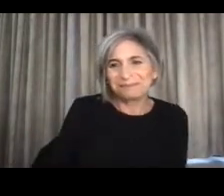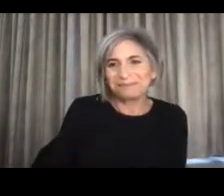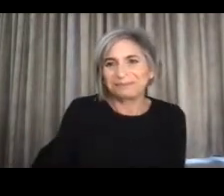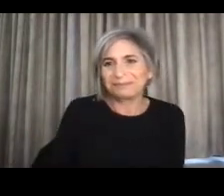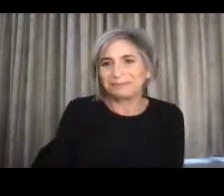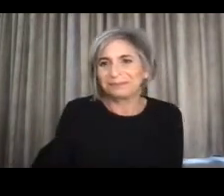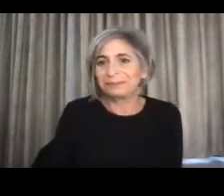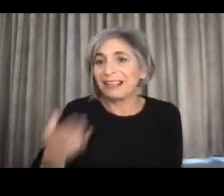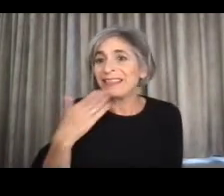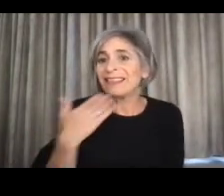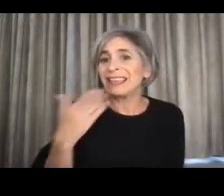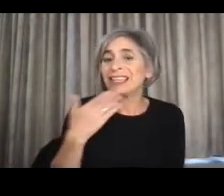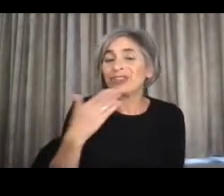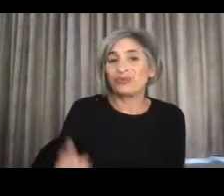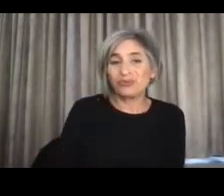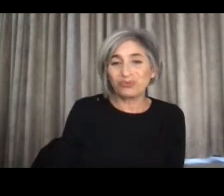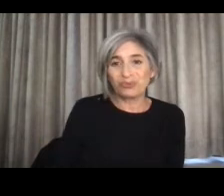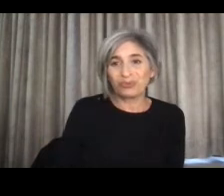Thank you, Mario.